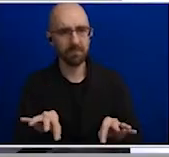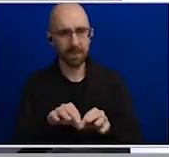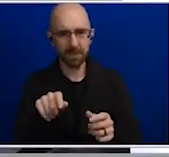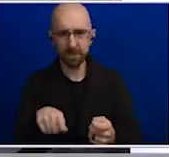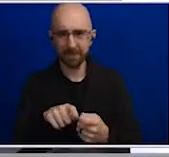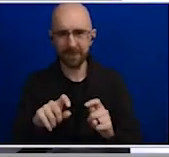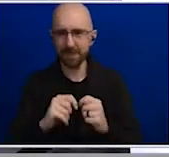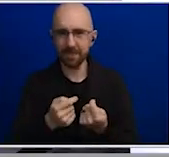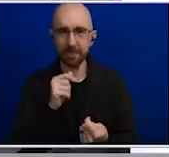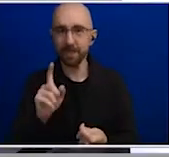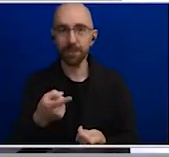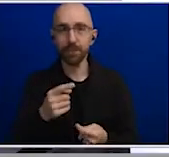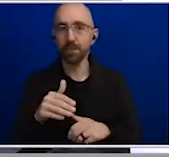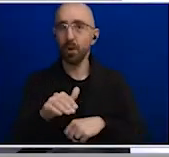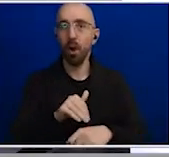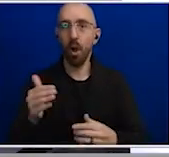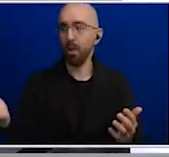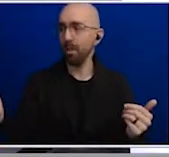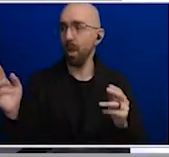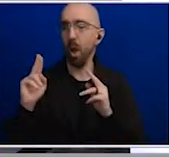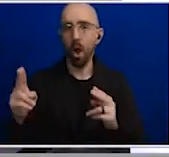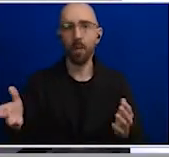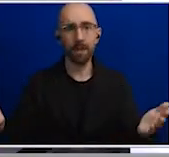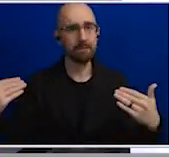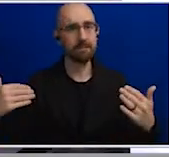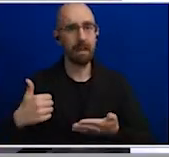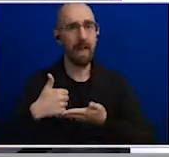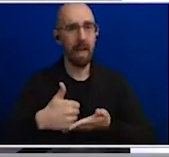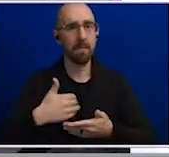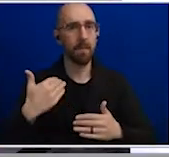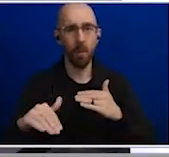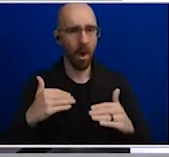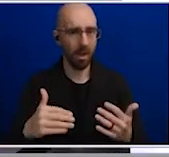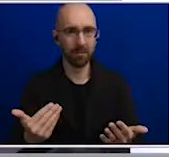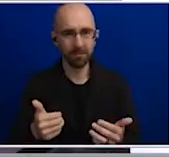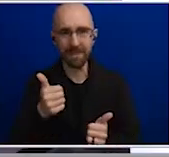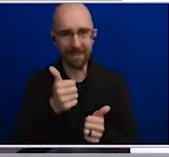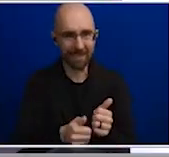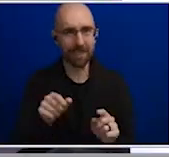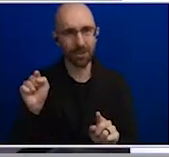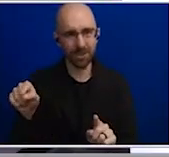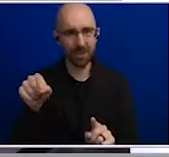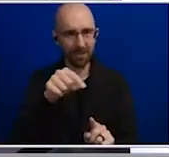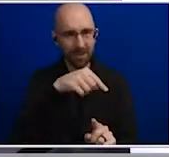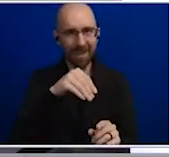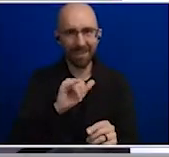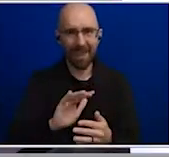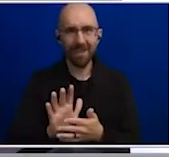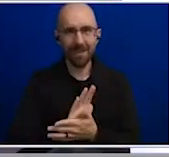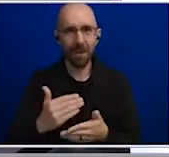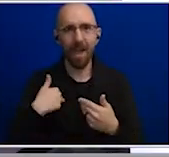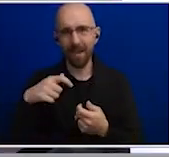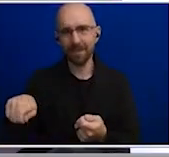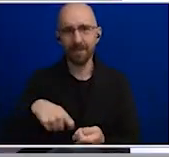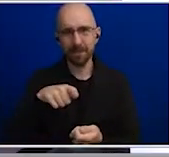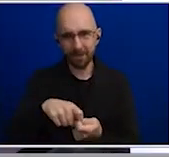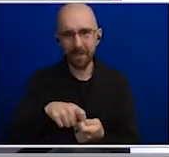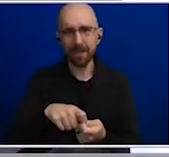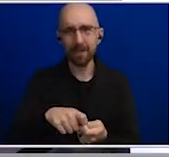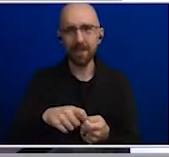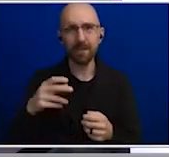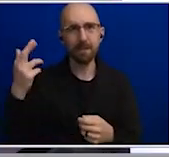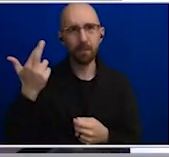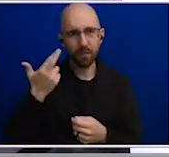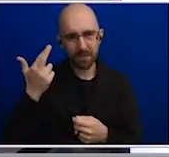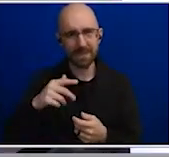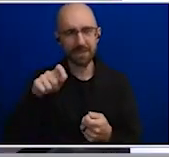people out from the hallway and say, hey, help this guy walk. Each person in that video has a specific purpose and a specific job to